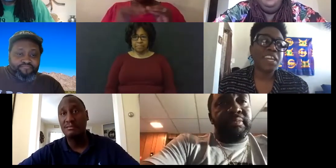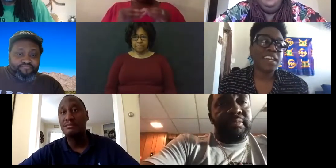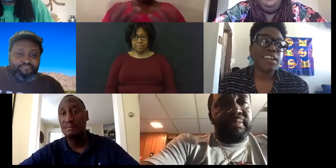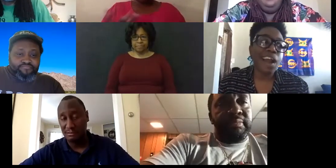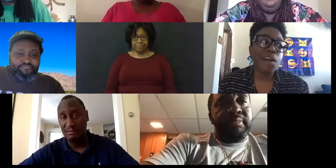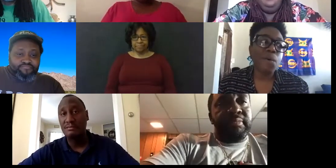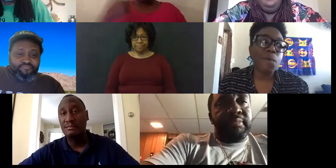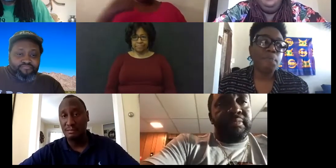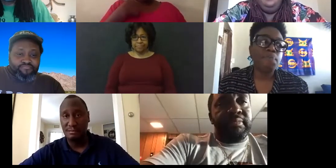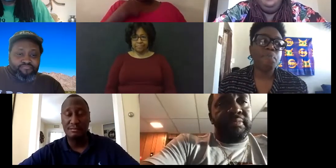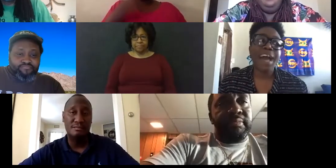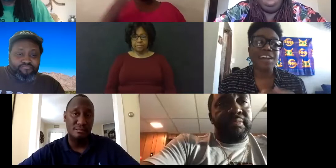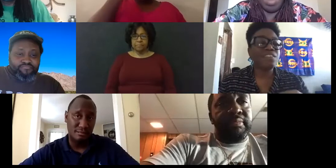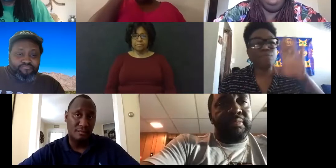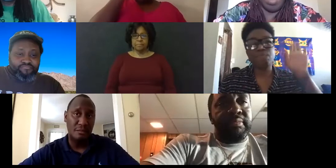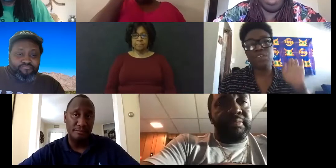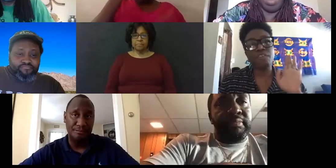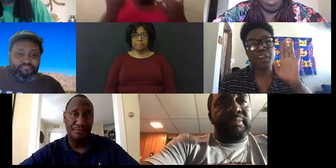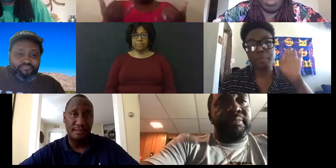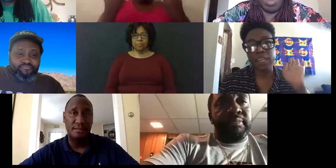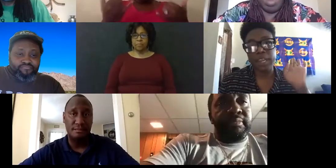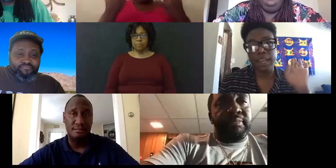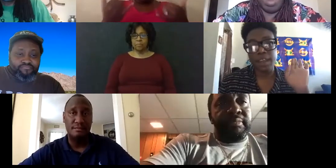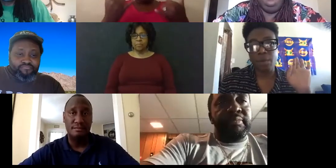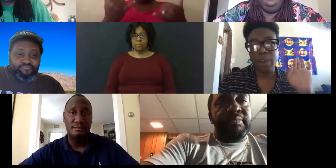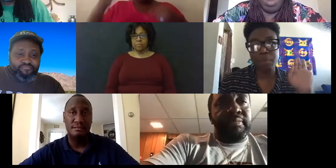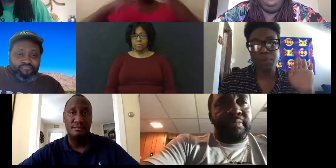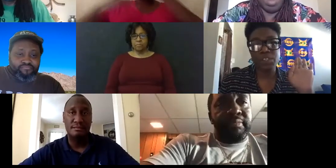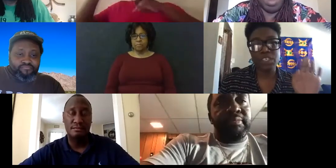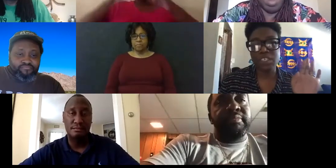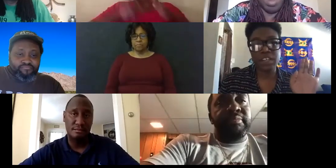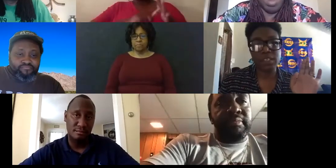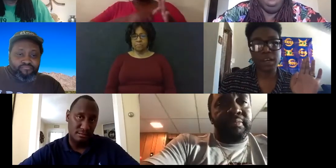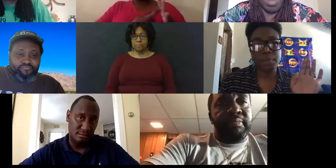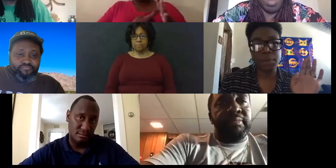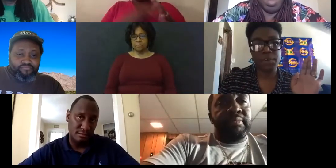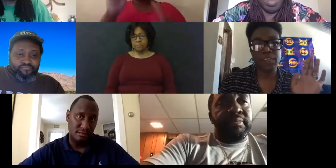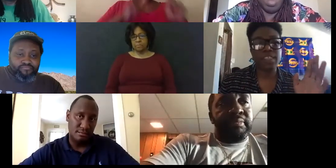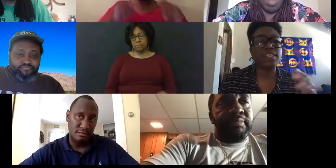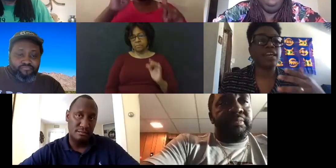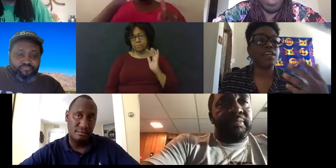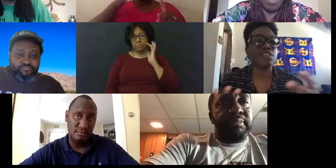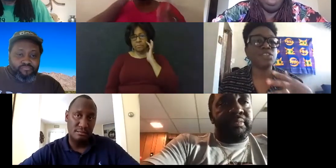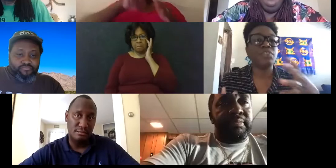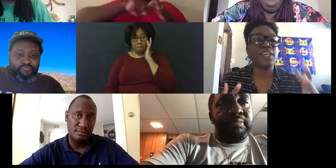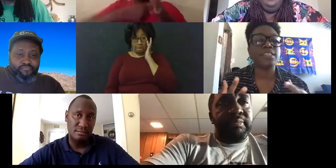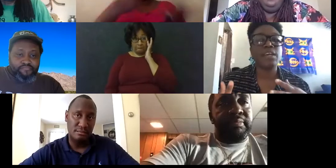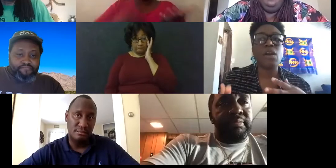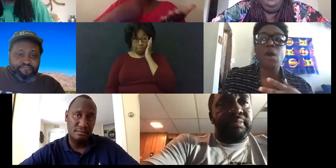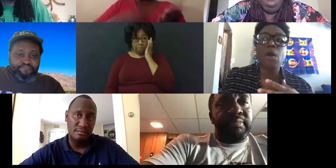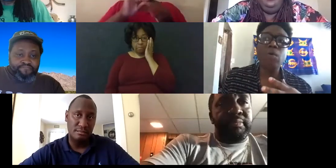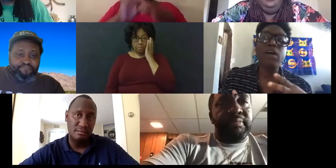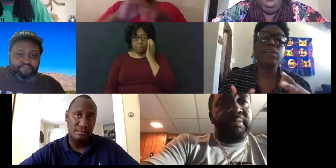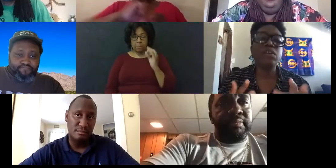am thinking now back, like, to the very beginning when people were just starting to talk about COVID, and they say certain things